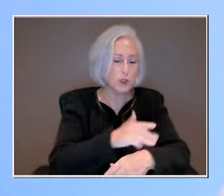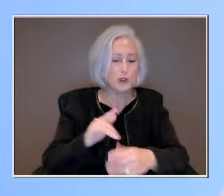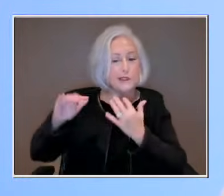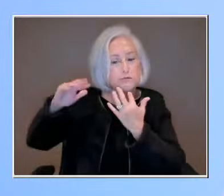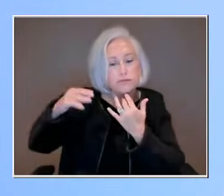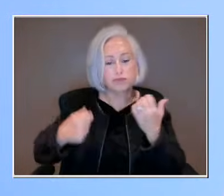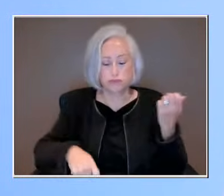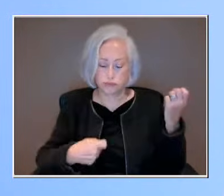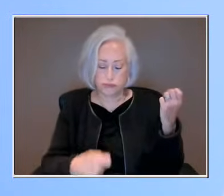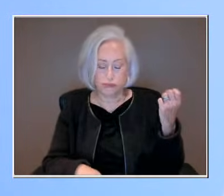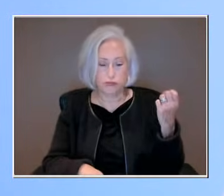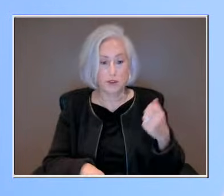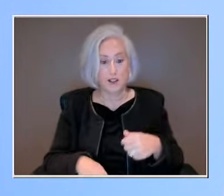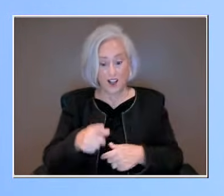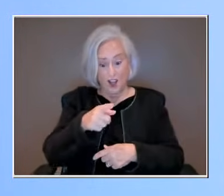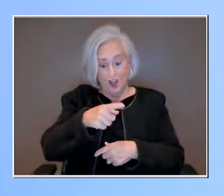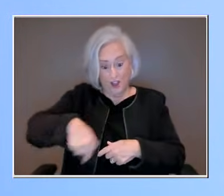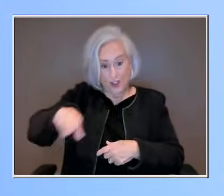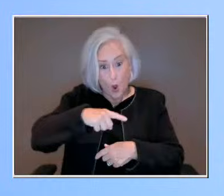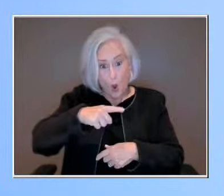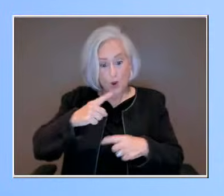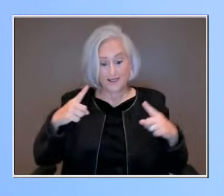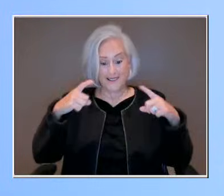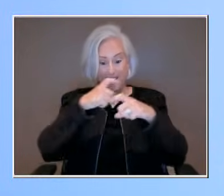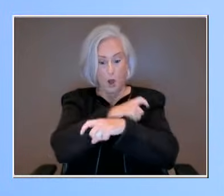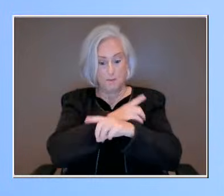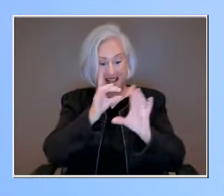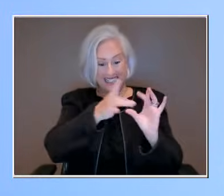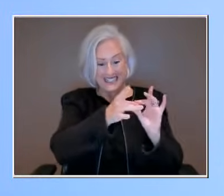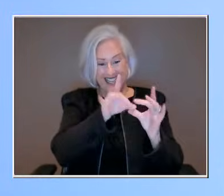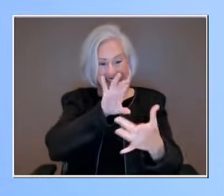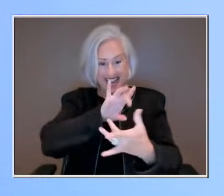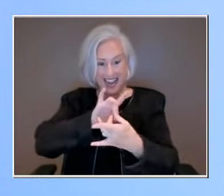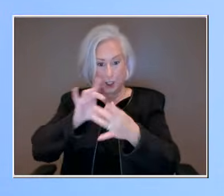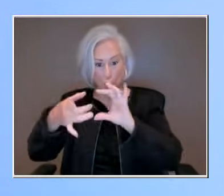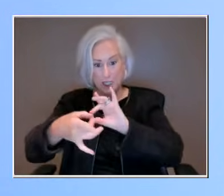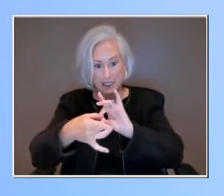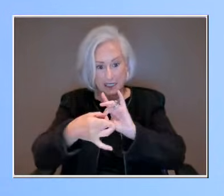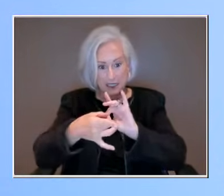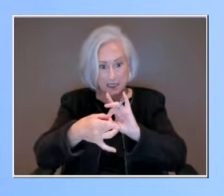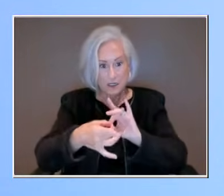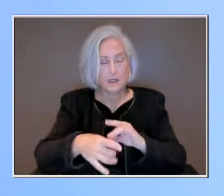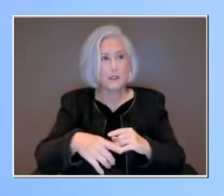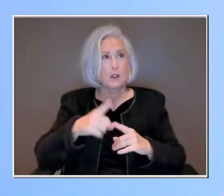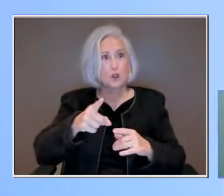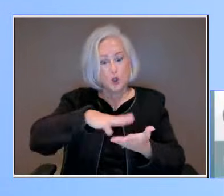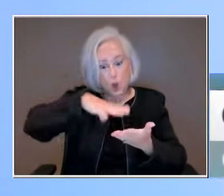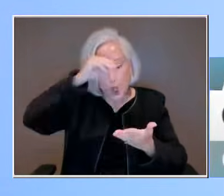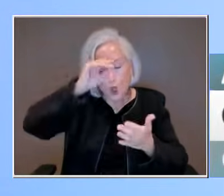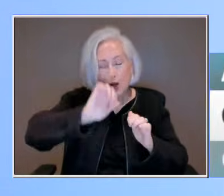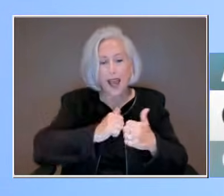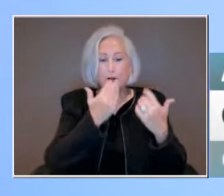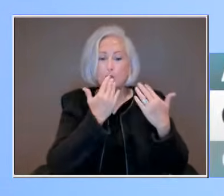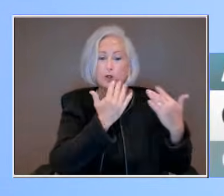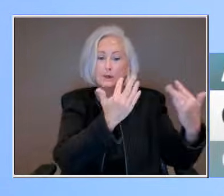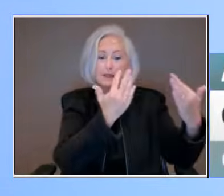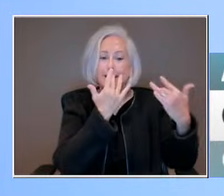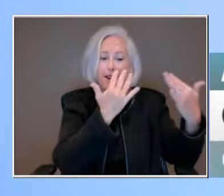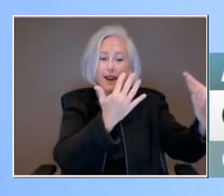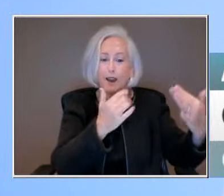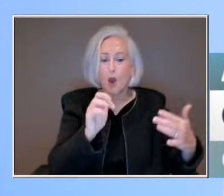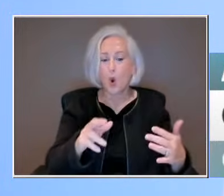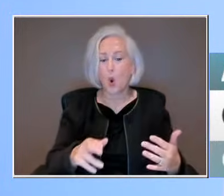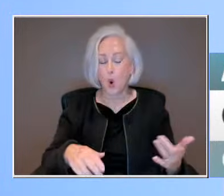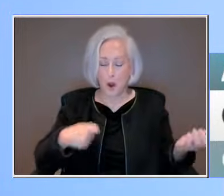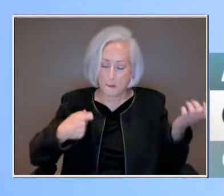those complex connections that have been made by learning to either sing or to play or to just listen